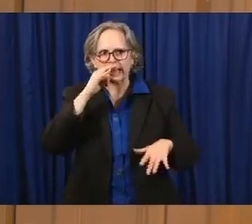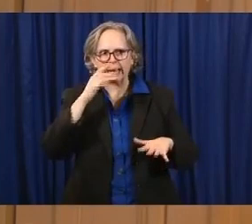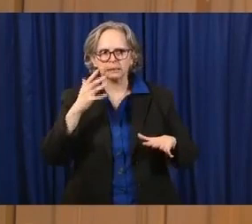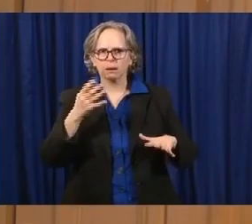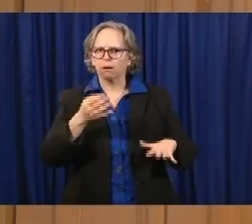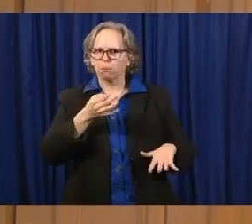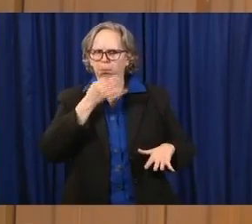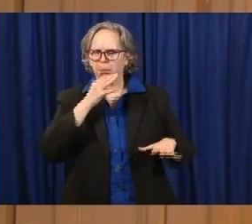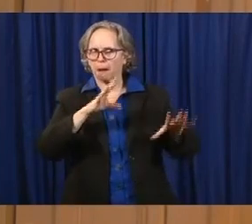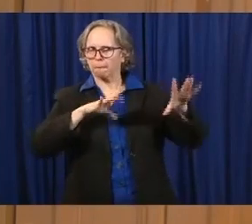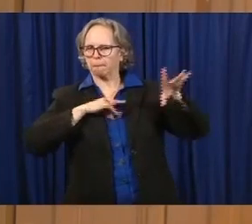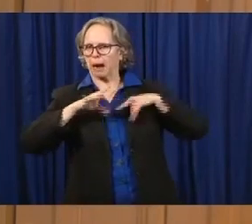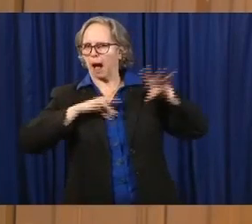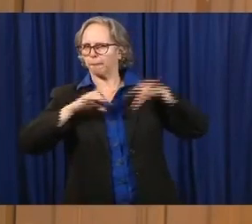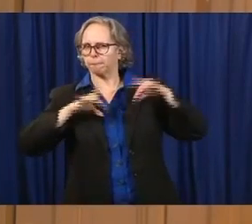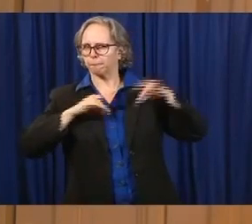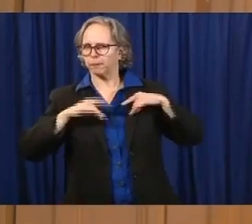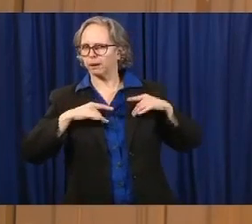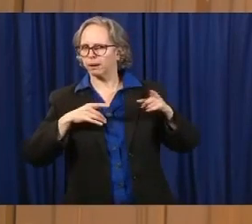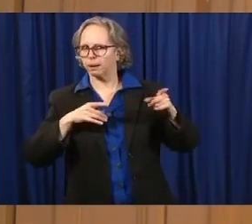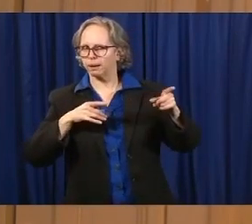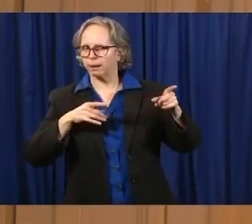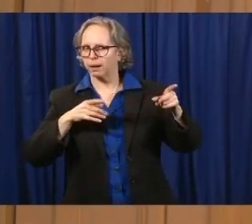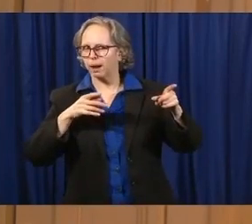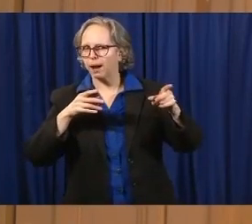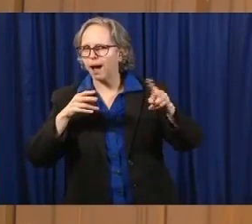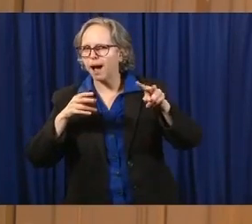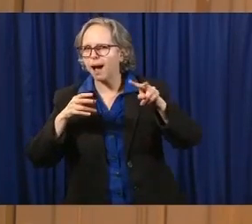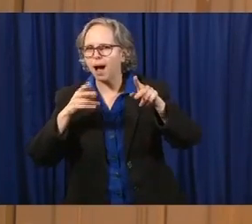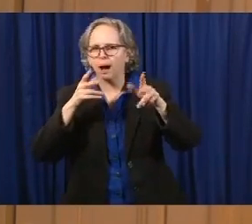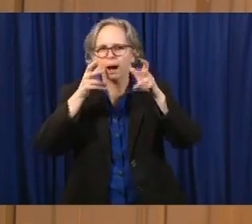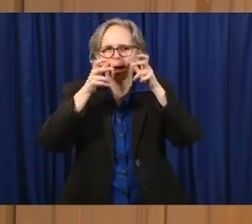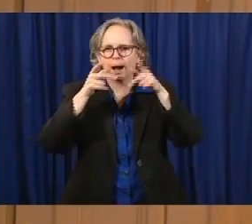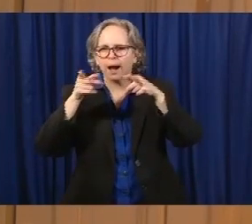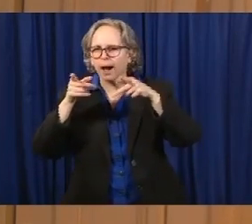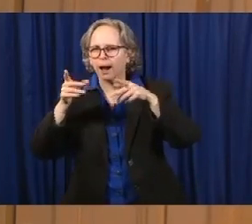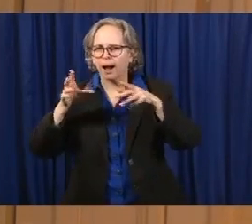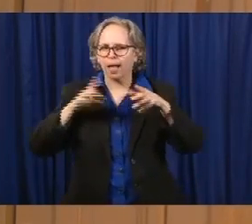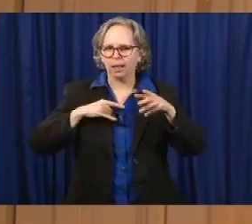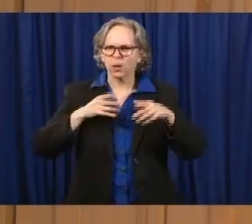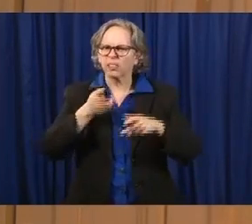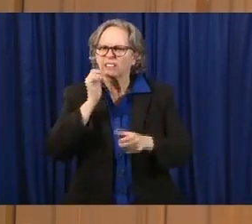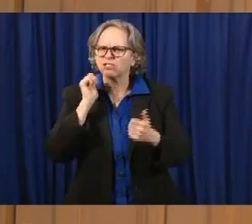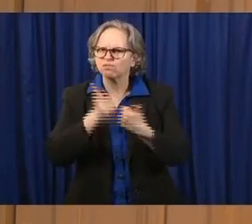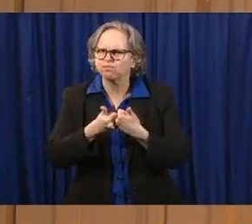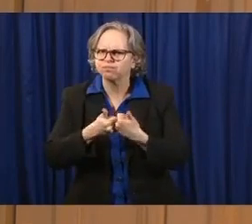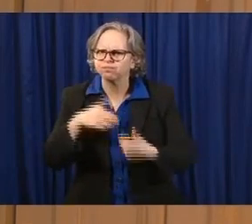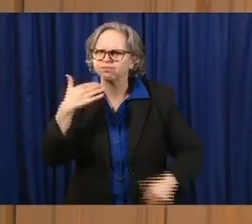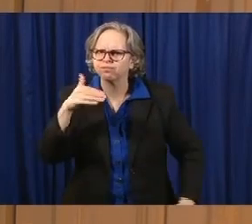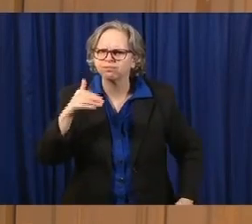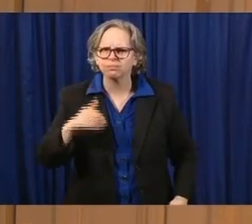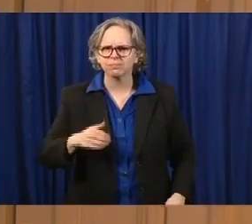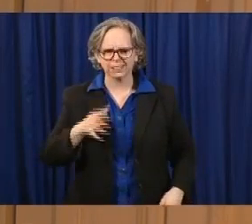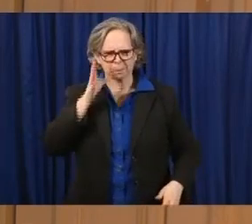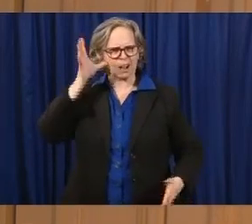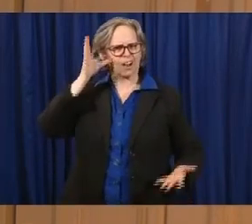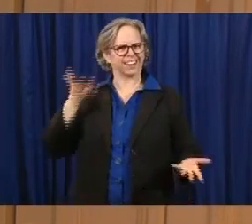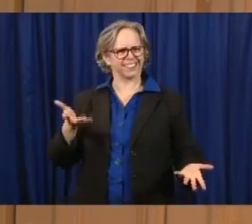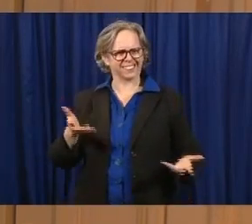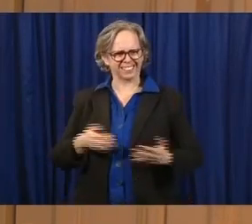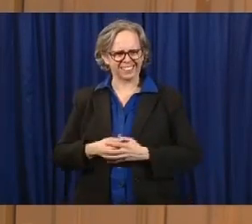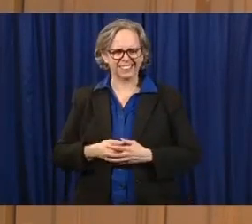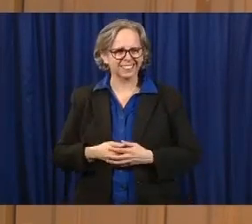So that's really a tremendous challenge for all of us. And all the while, we don't